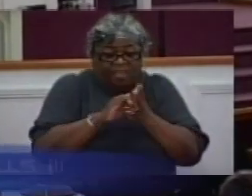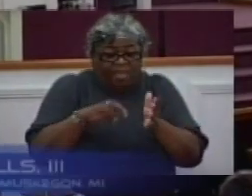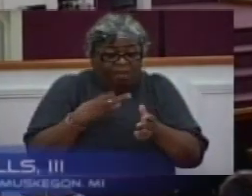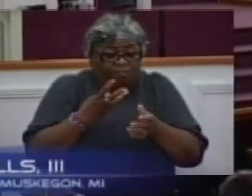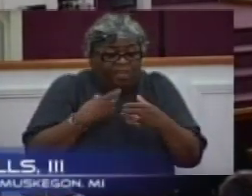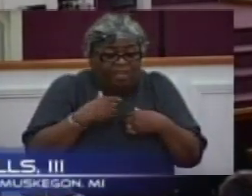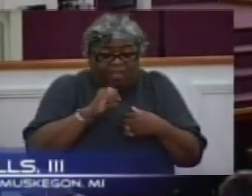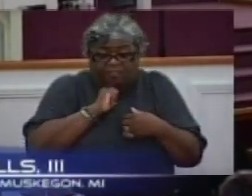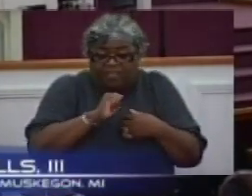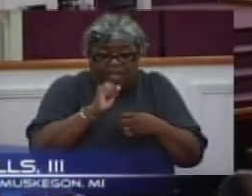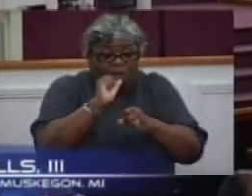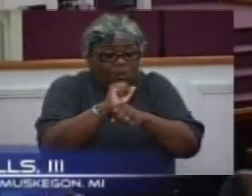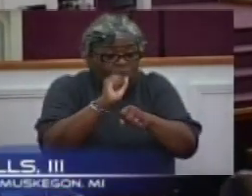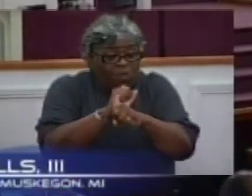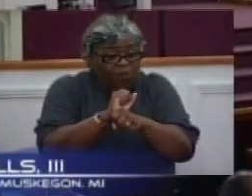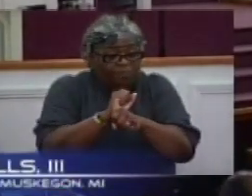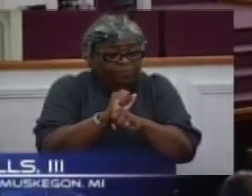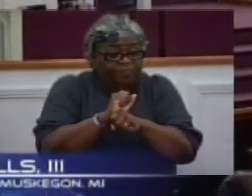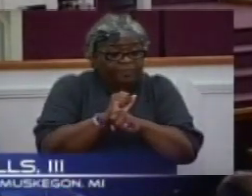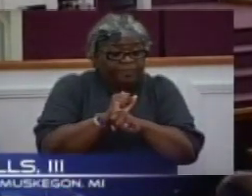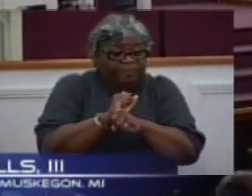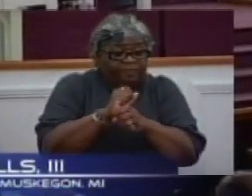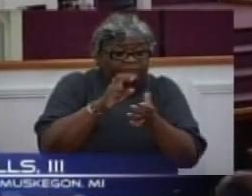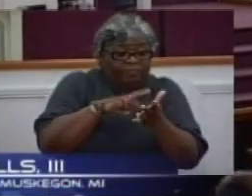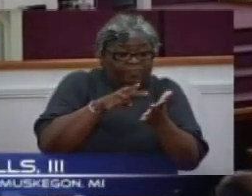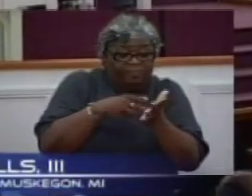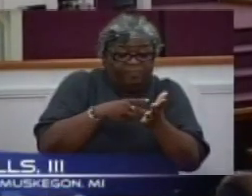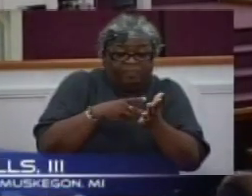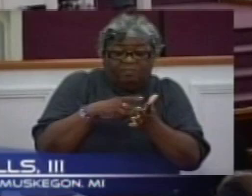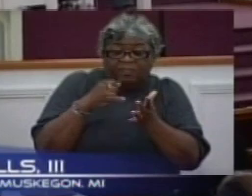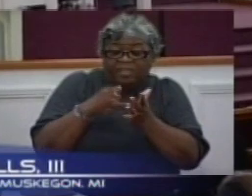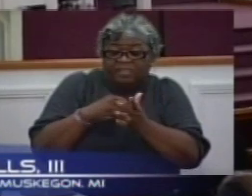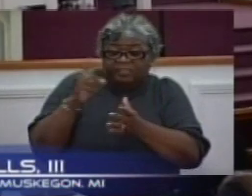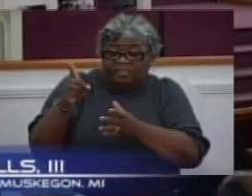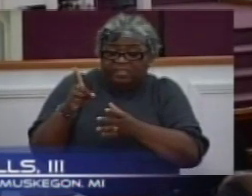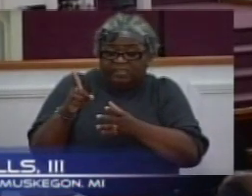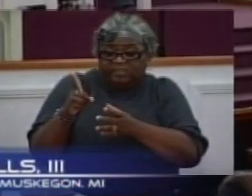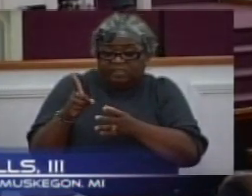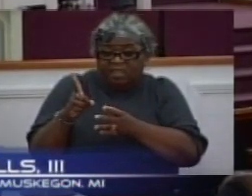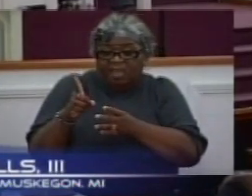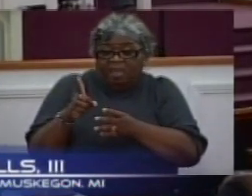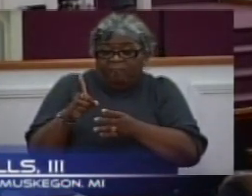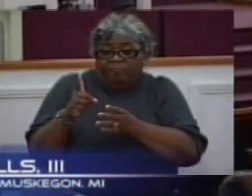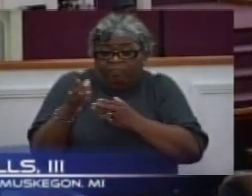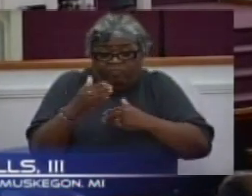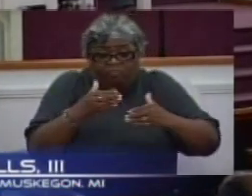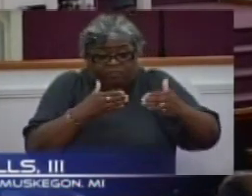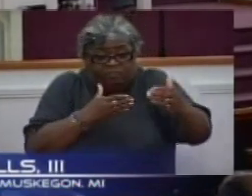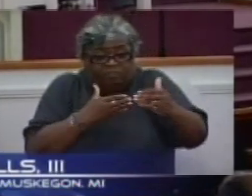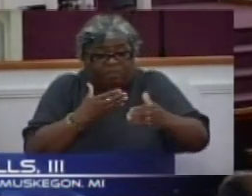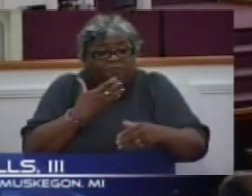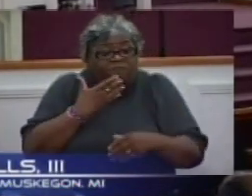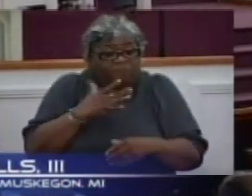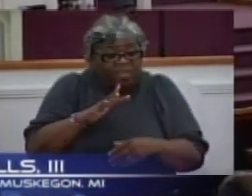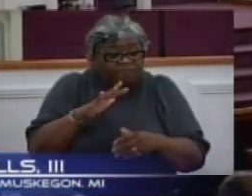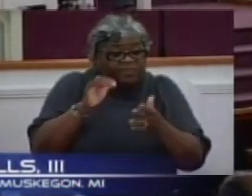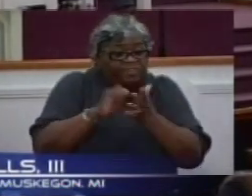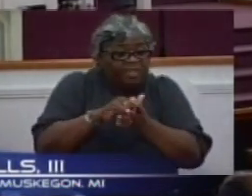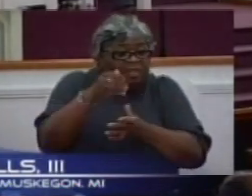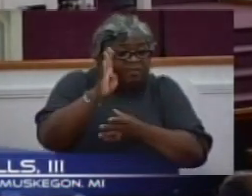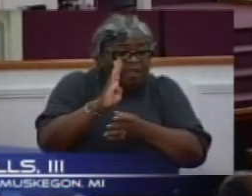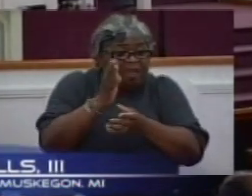have worked for. As a matter of fact, it is his unmerited favor that God